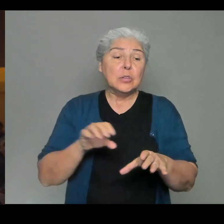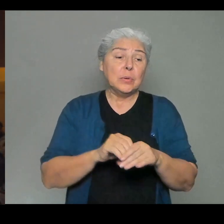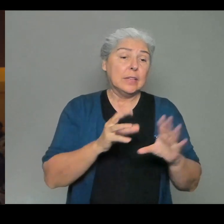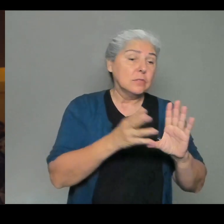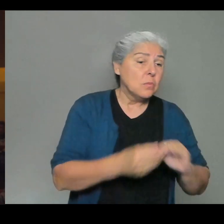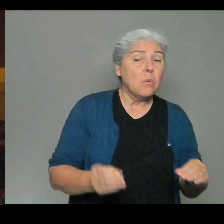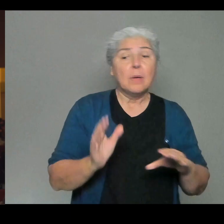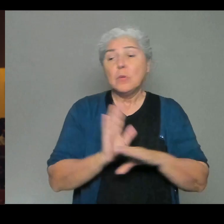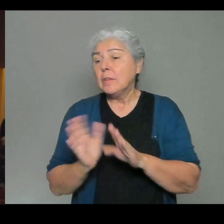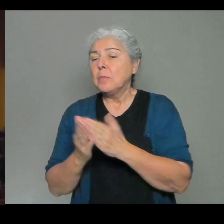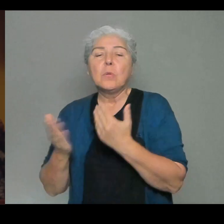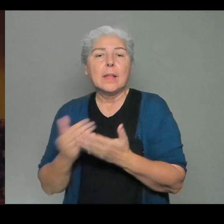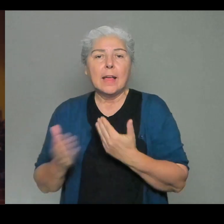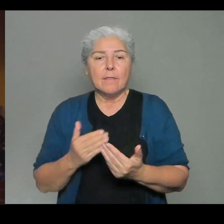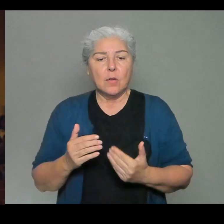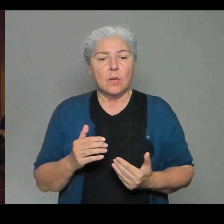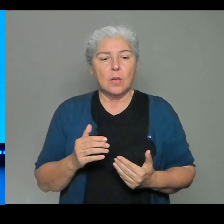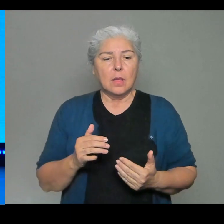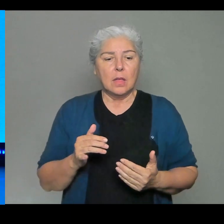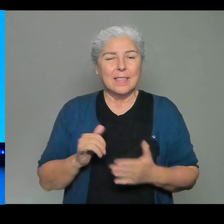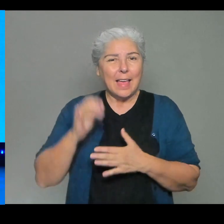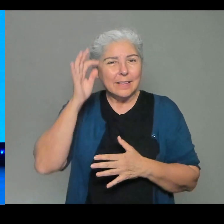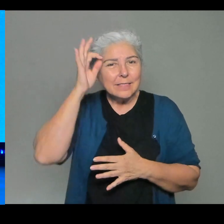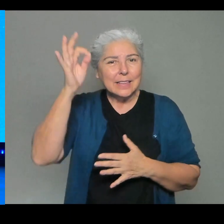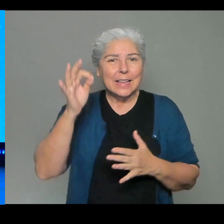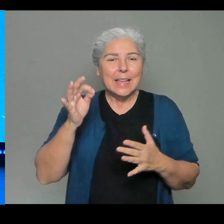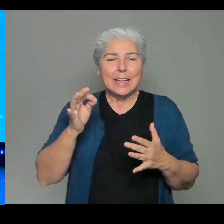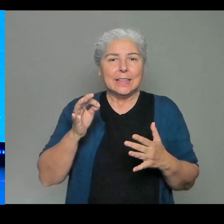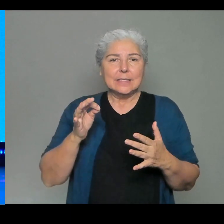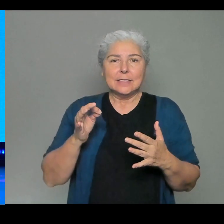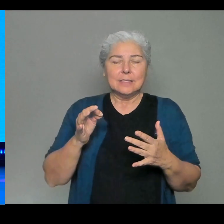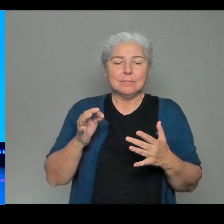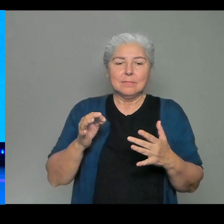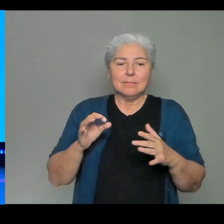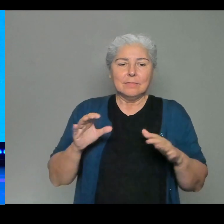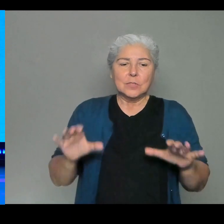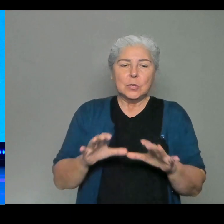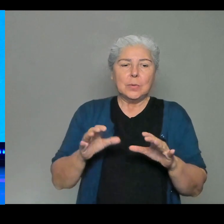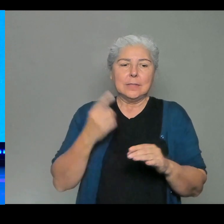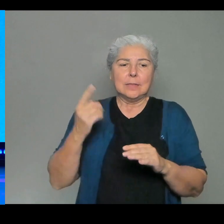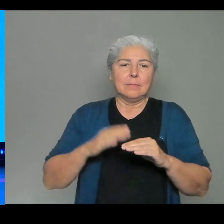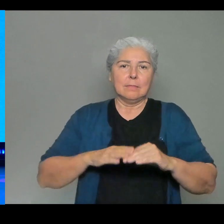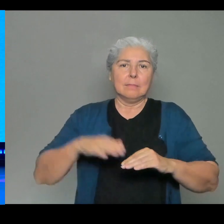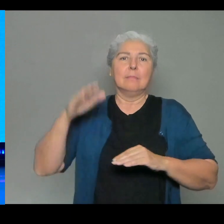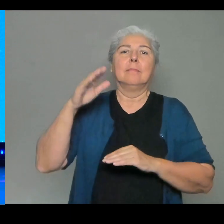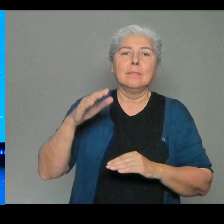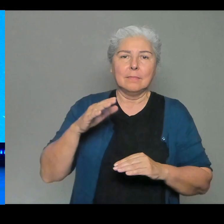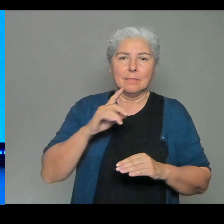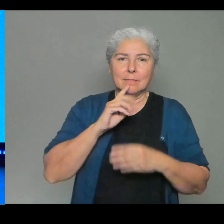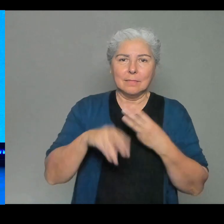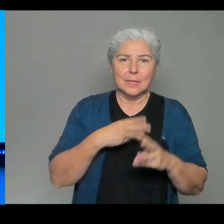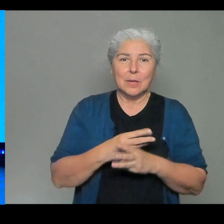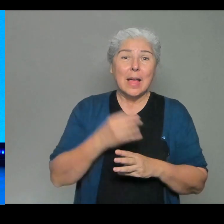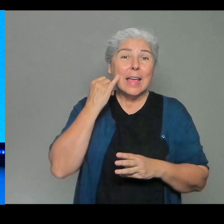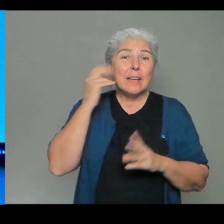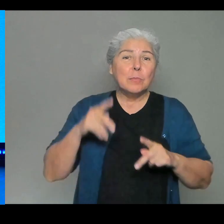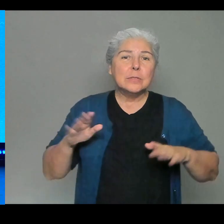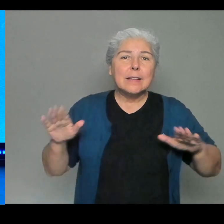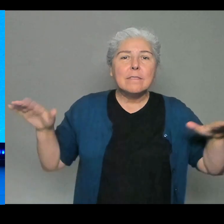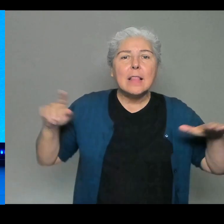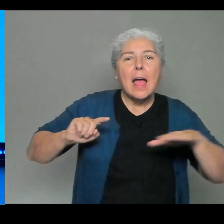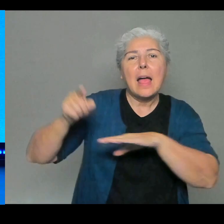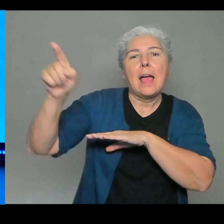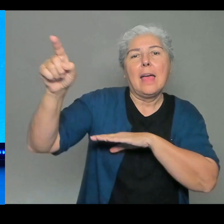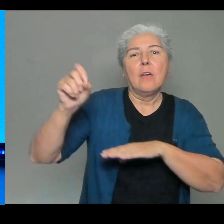do in a story, movie, book, whatever, defy what we know as reality. People flying, two-headed